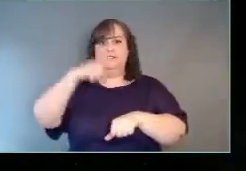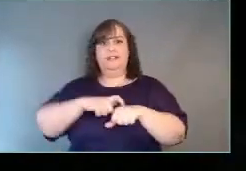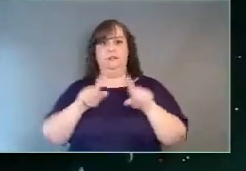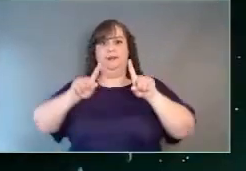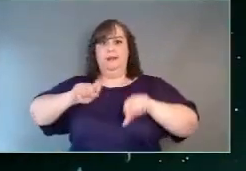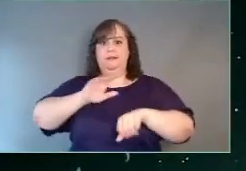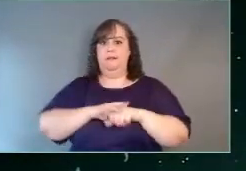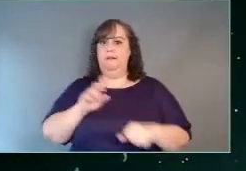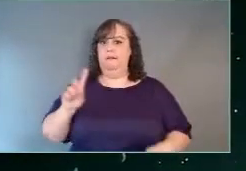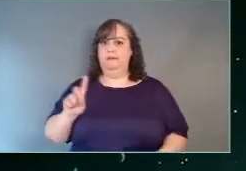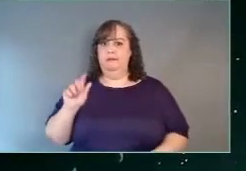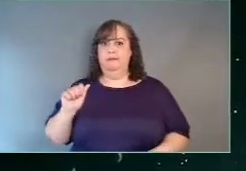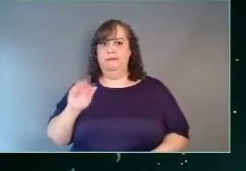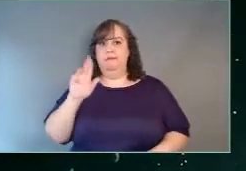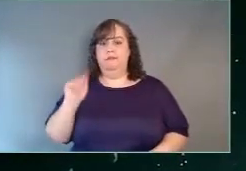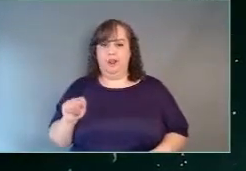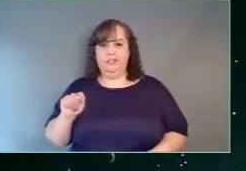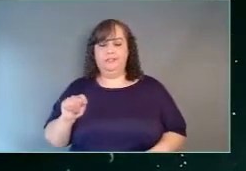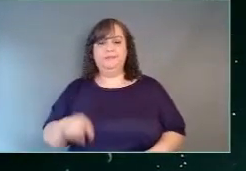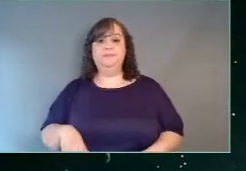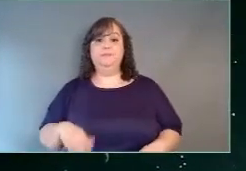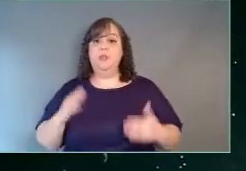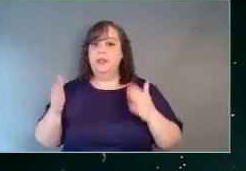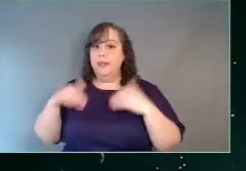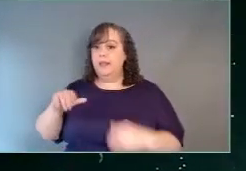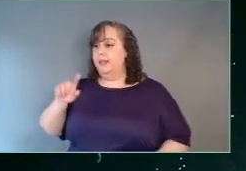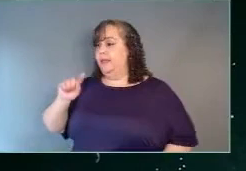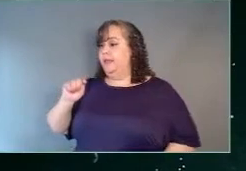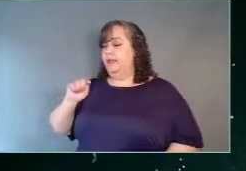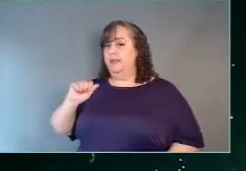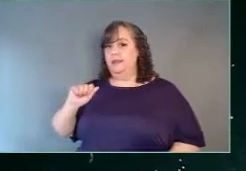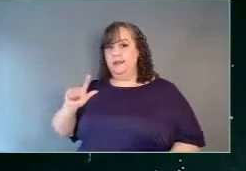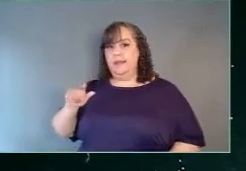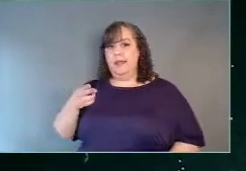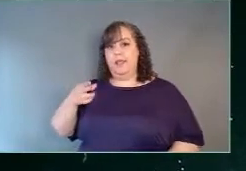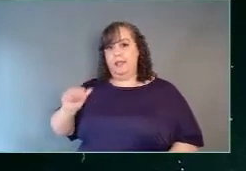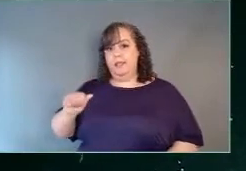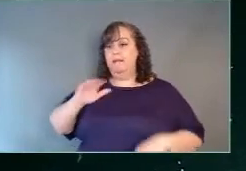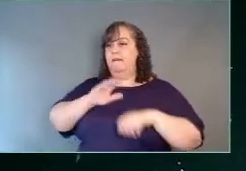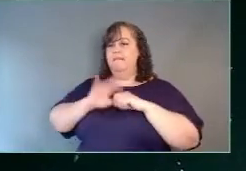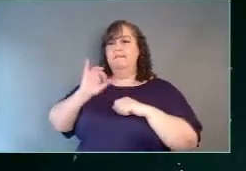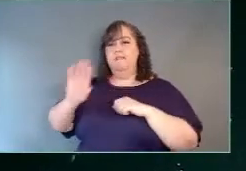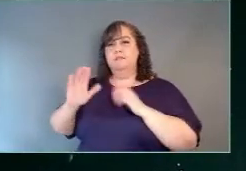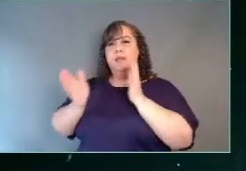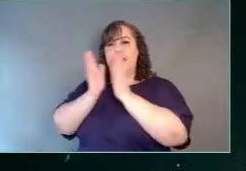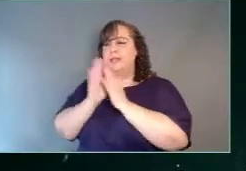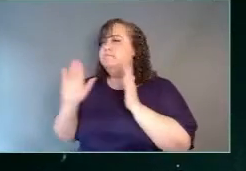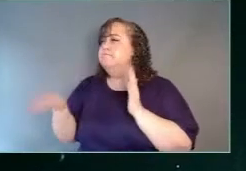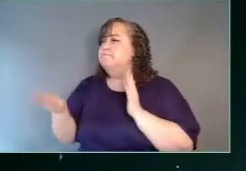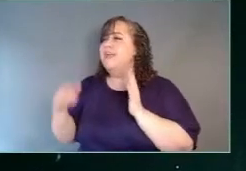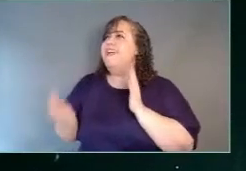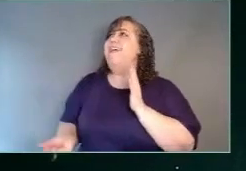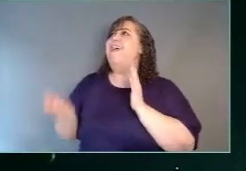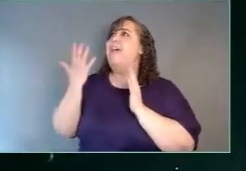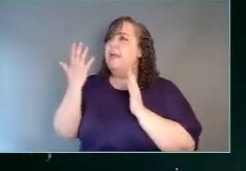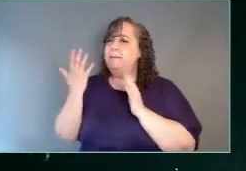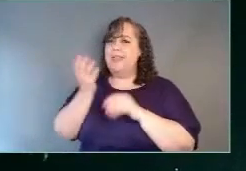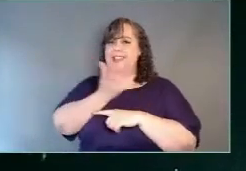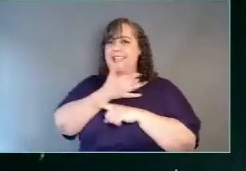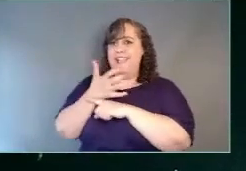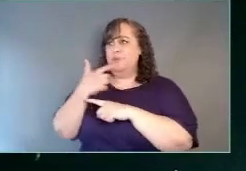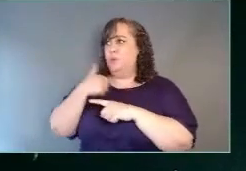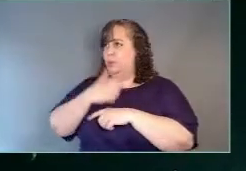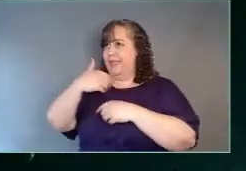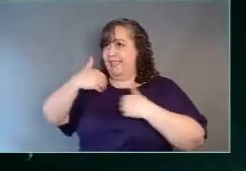Tala on Facebook asked, how many asteroids are there in our solar system, and what are they doing? Are they helping